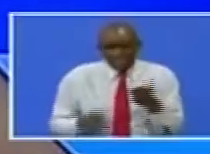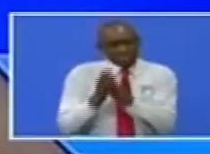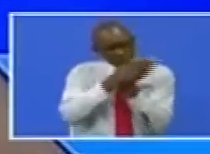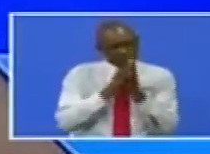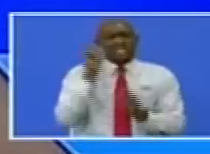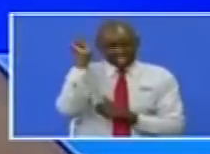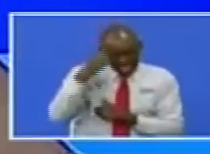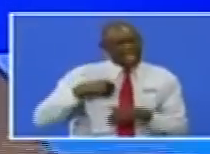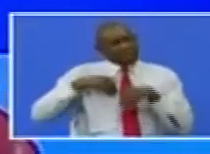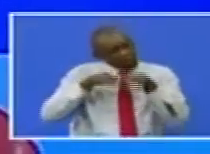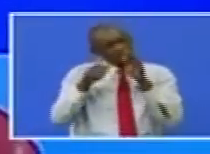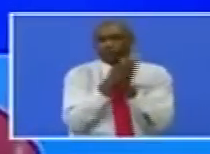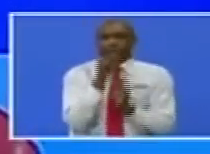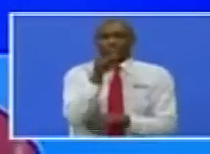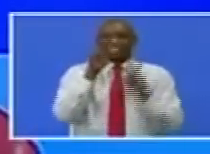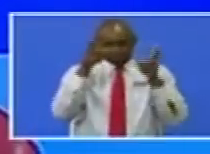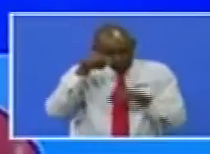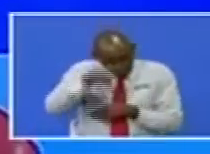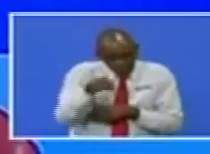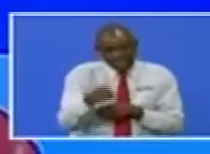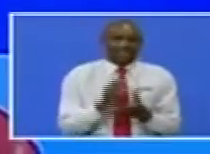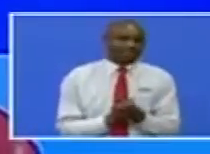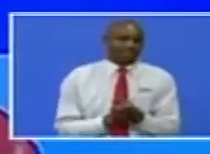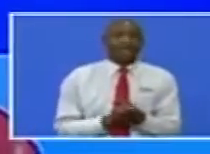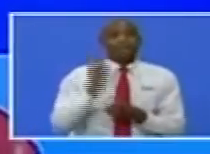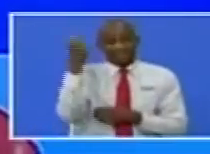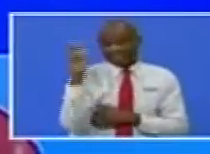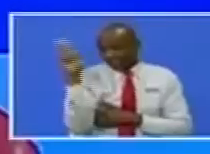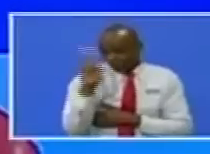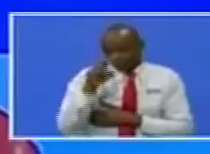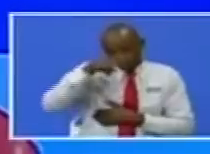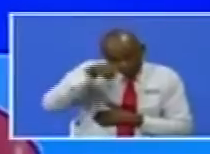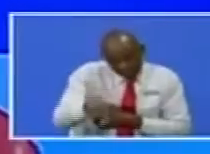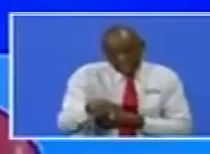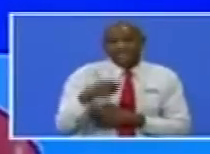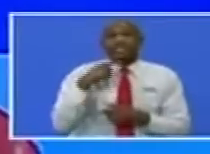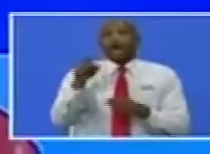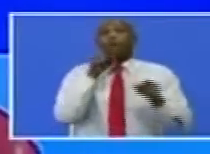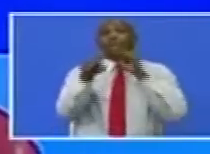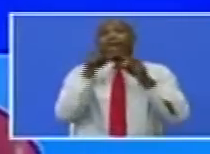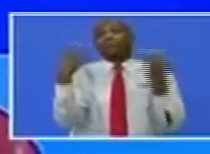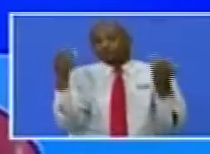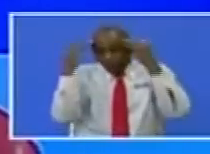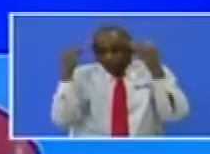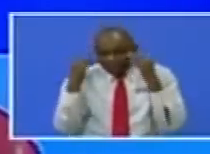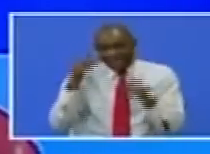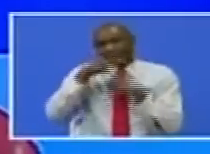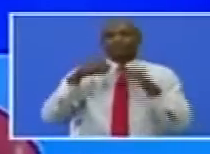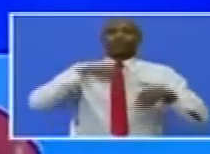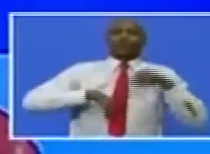story Kenyans have been following the entire day today. President Uhuru Kenyatta has shifted blame to the judiciary in the fight